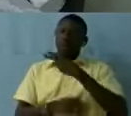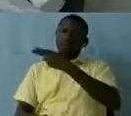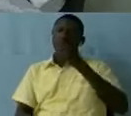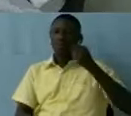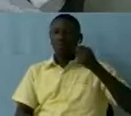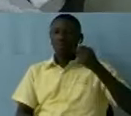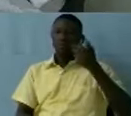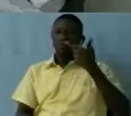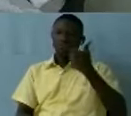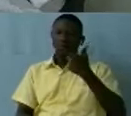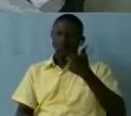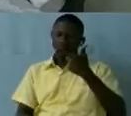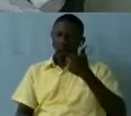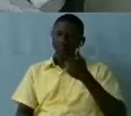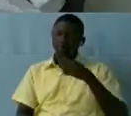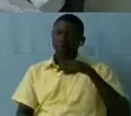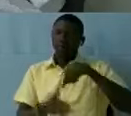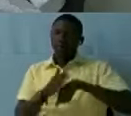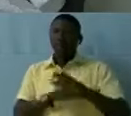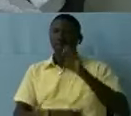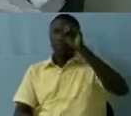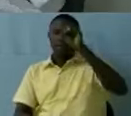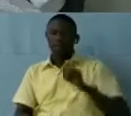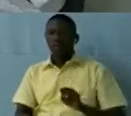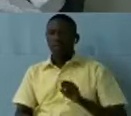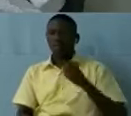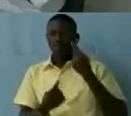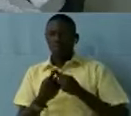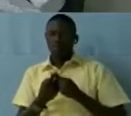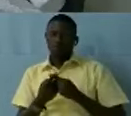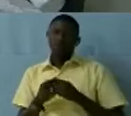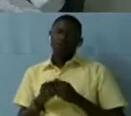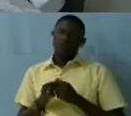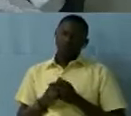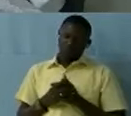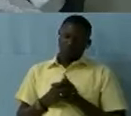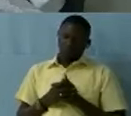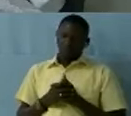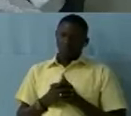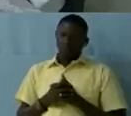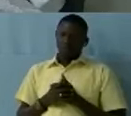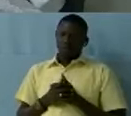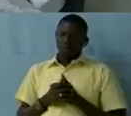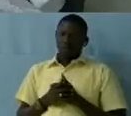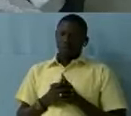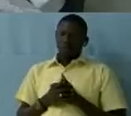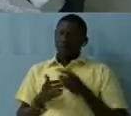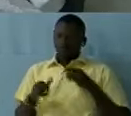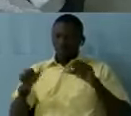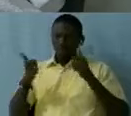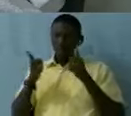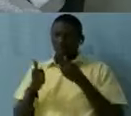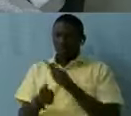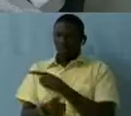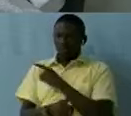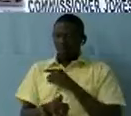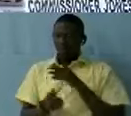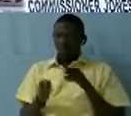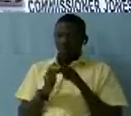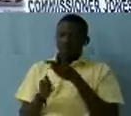2007. September. In September. I knew jara lo kumach for 2011. I started treatment with them up